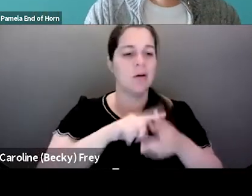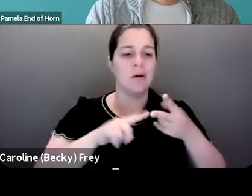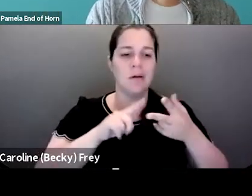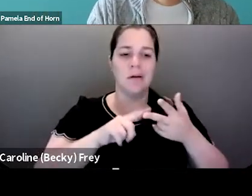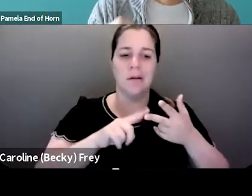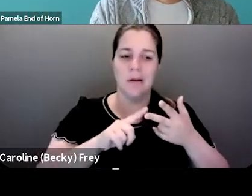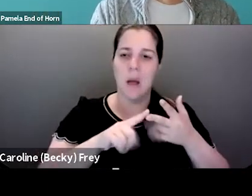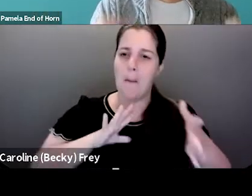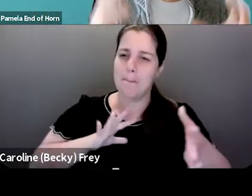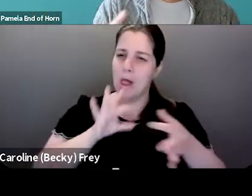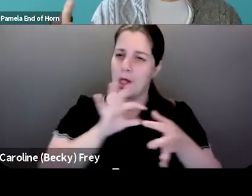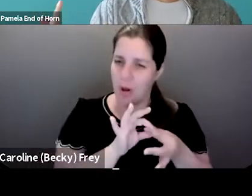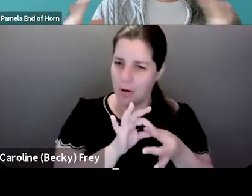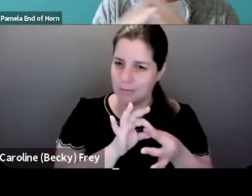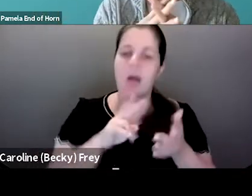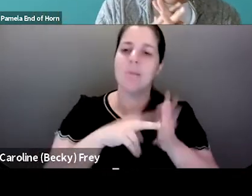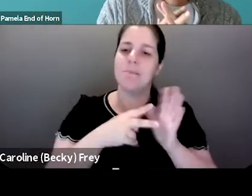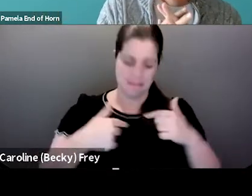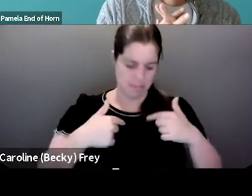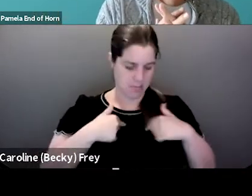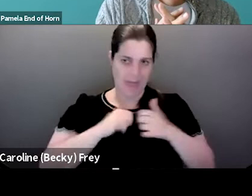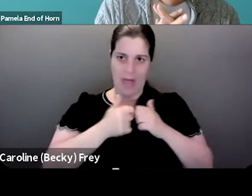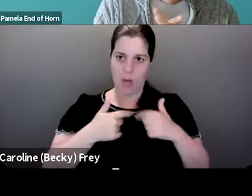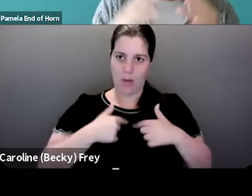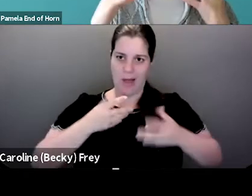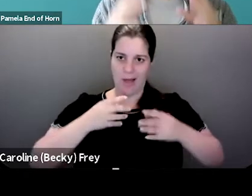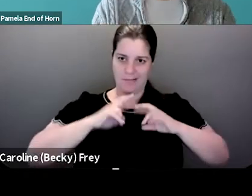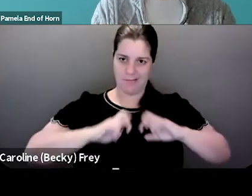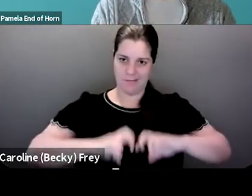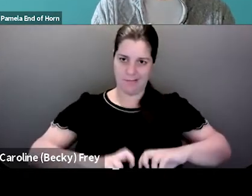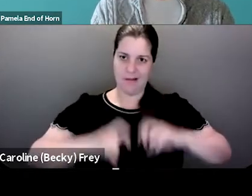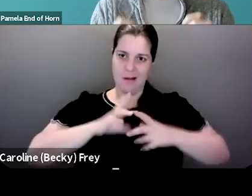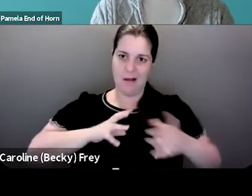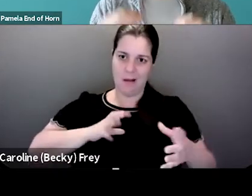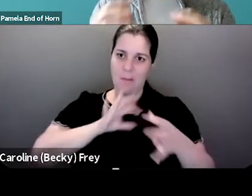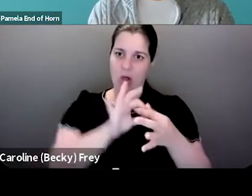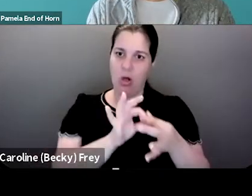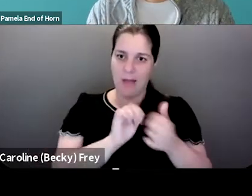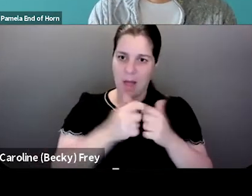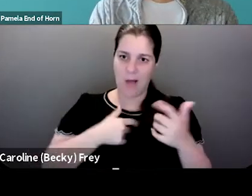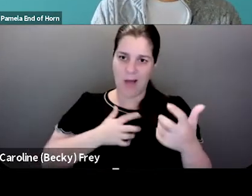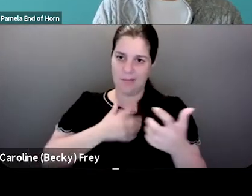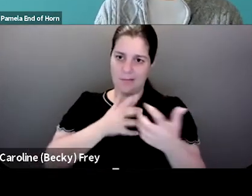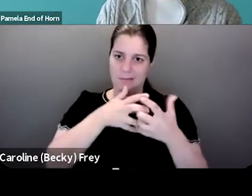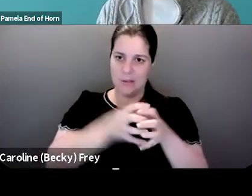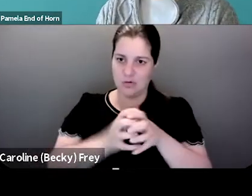term belongs to how the person and the environment are interrelated. So culture isn't